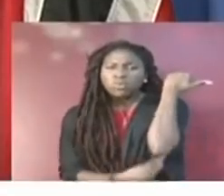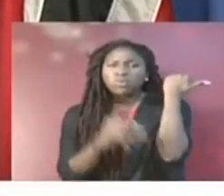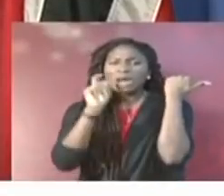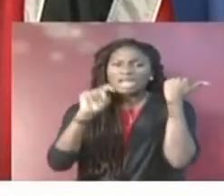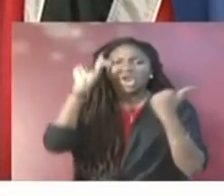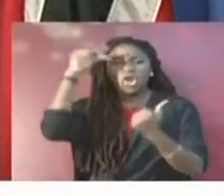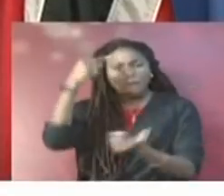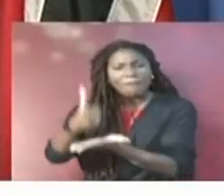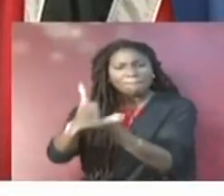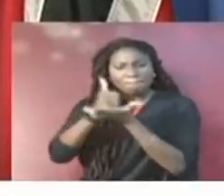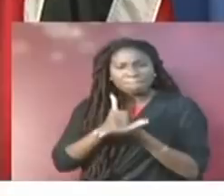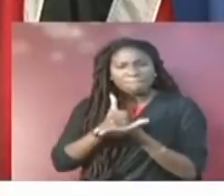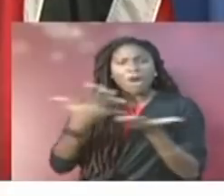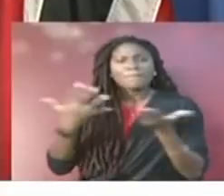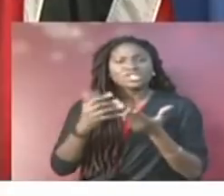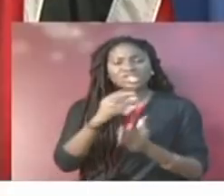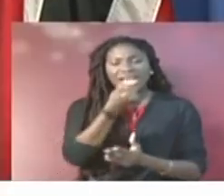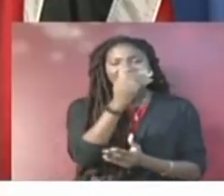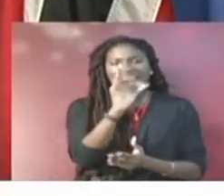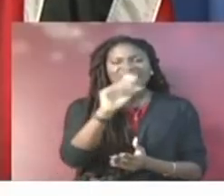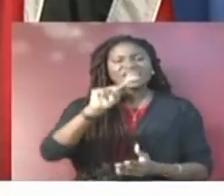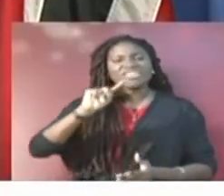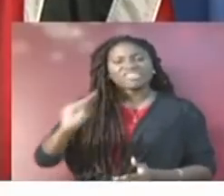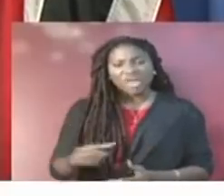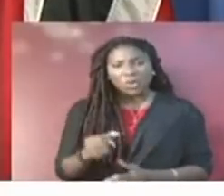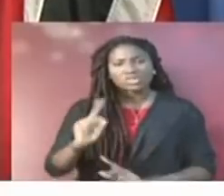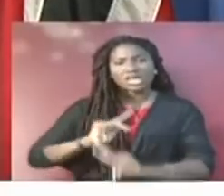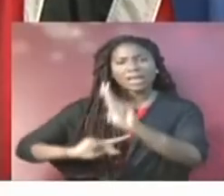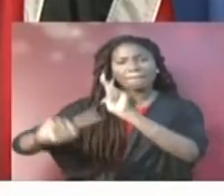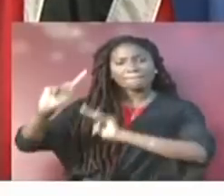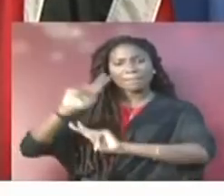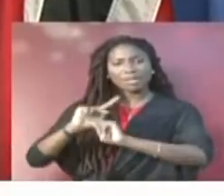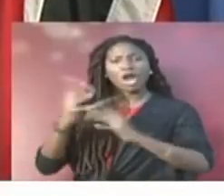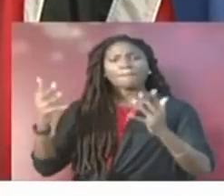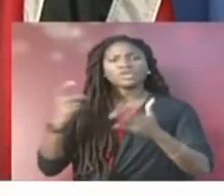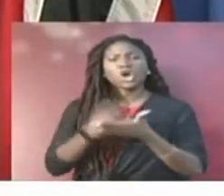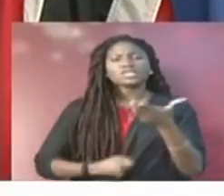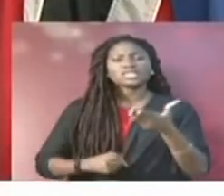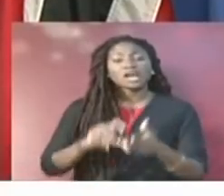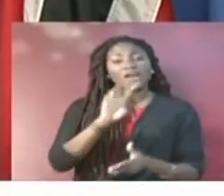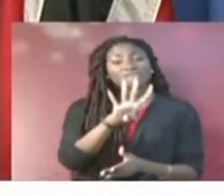19,000 people. That is $490 million.